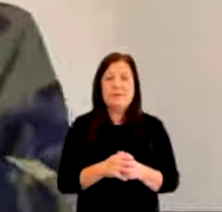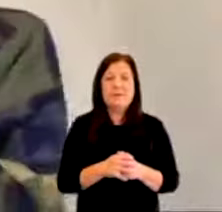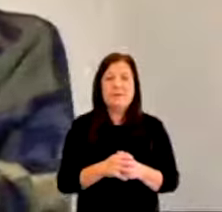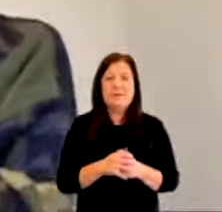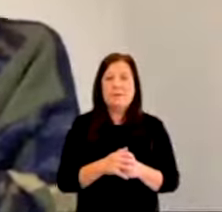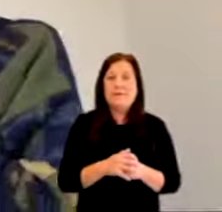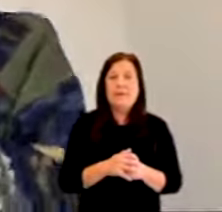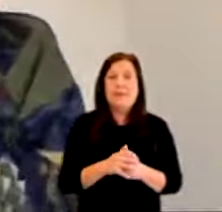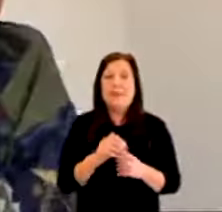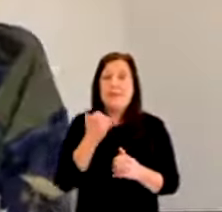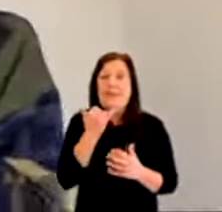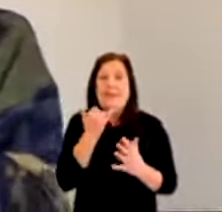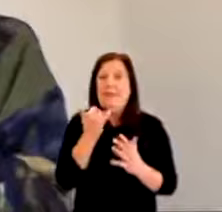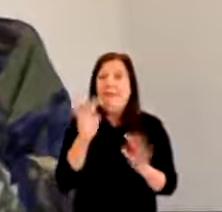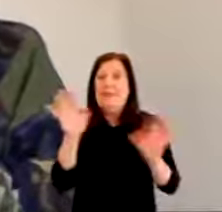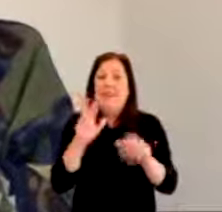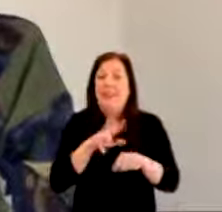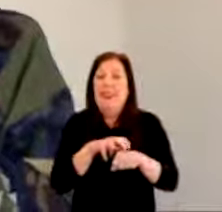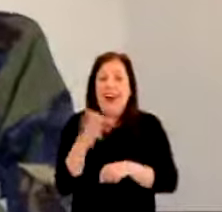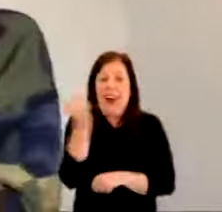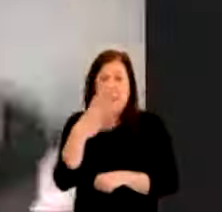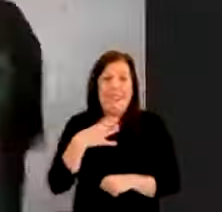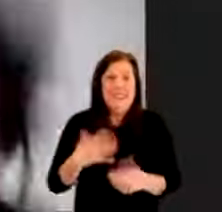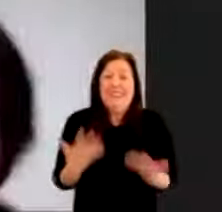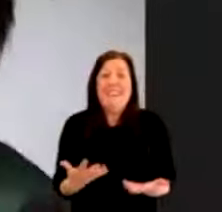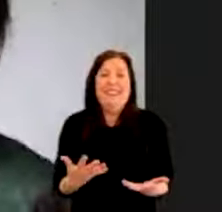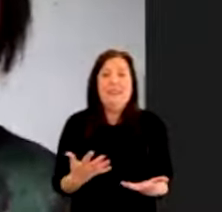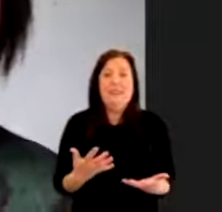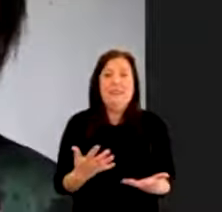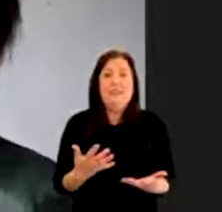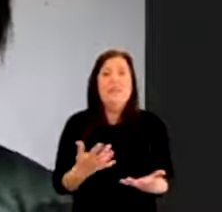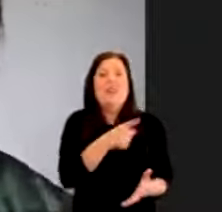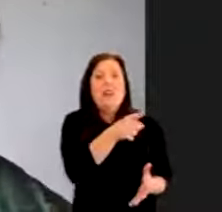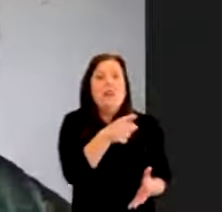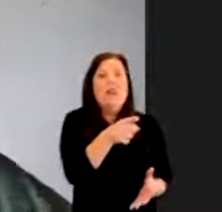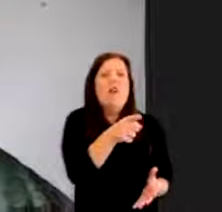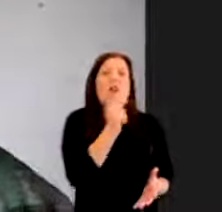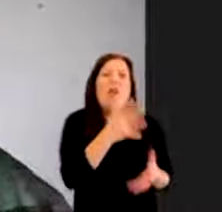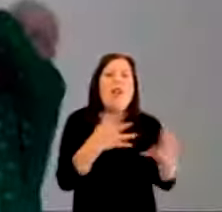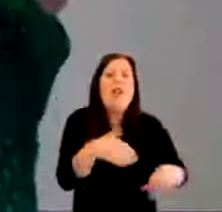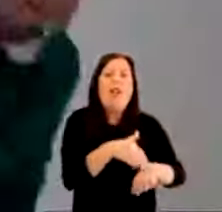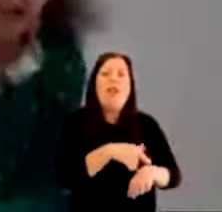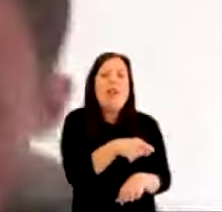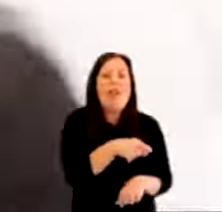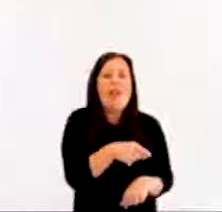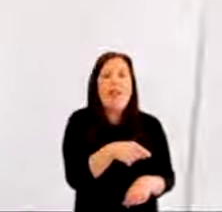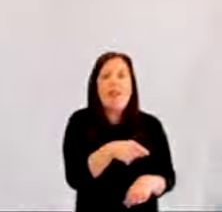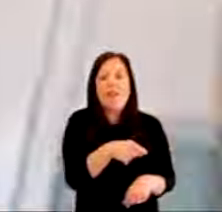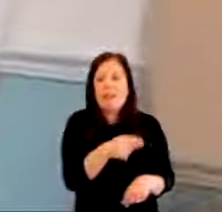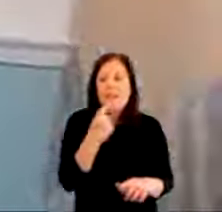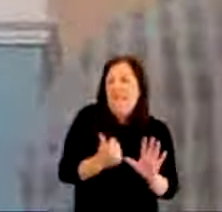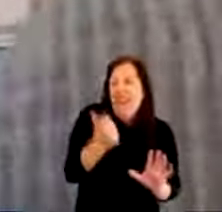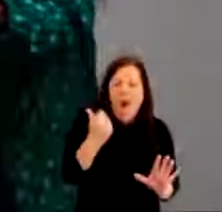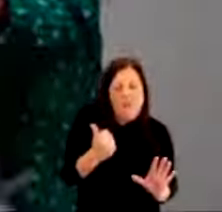Hello? Police! An ambulance! Right, you eat for it! Get off